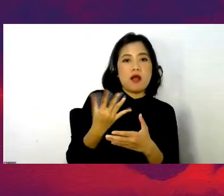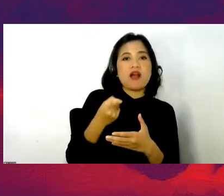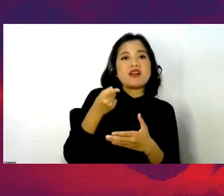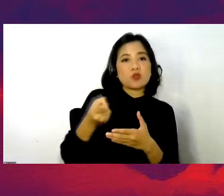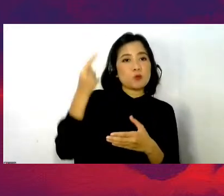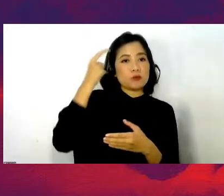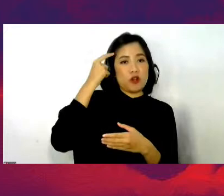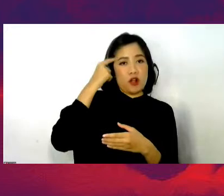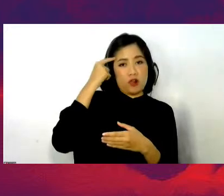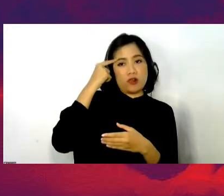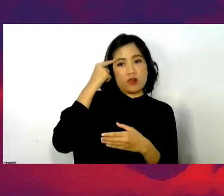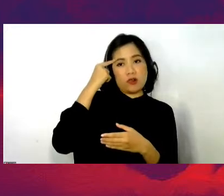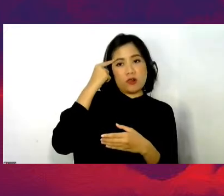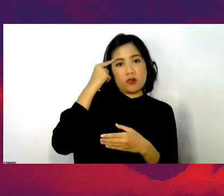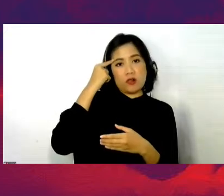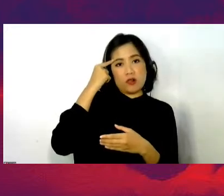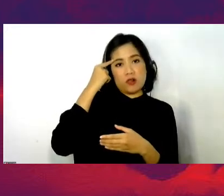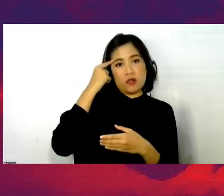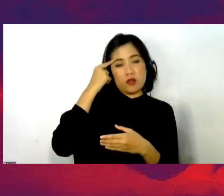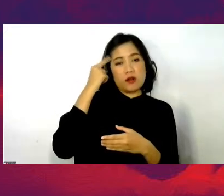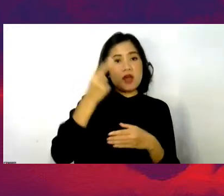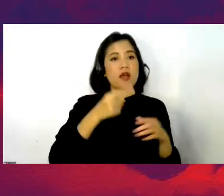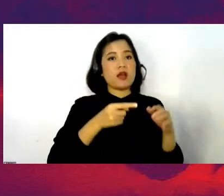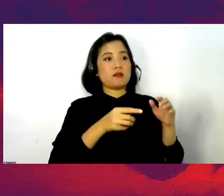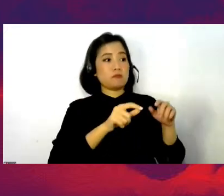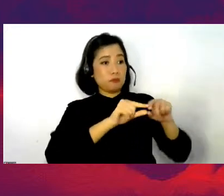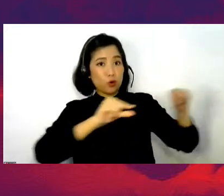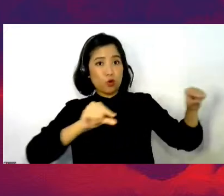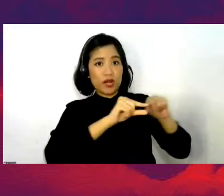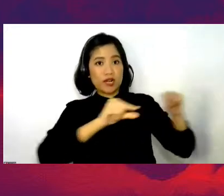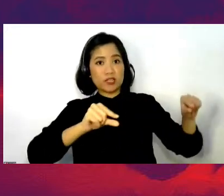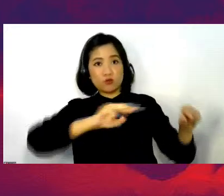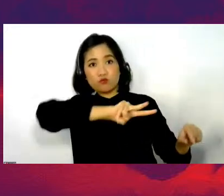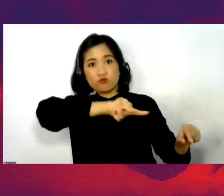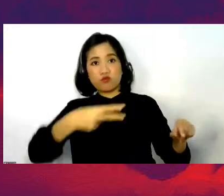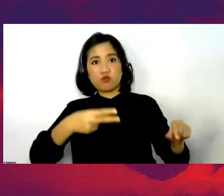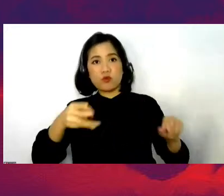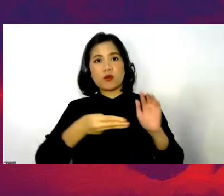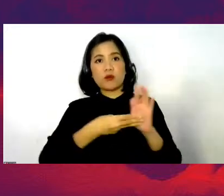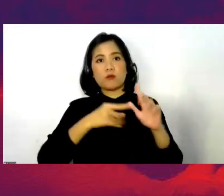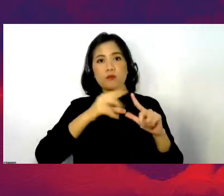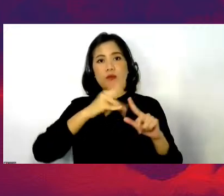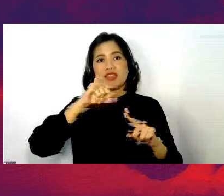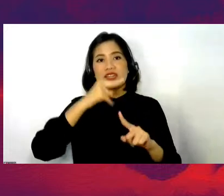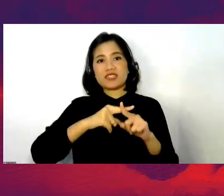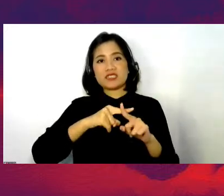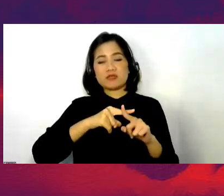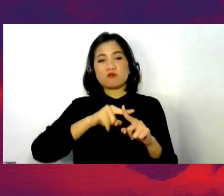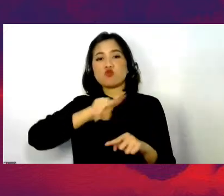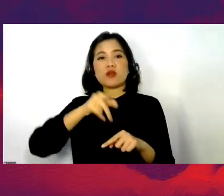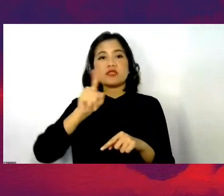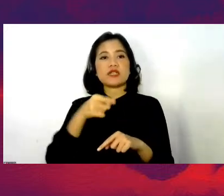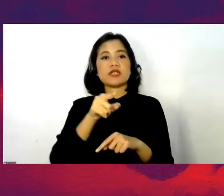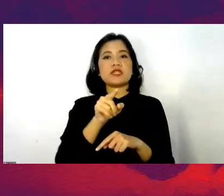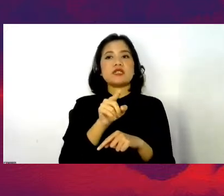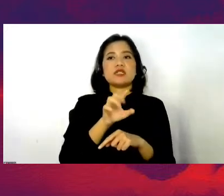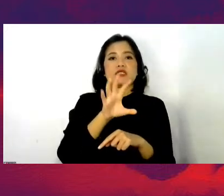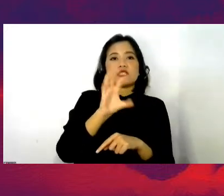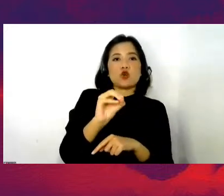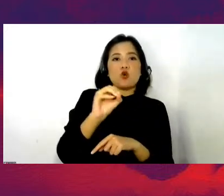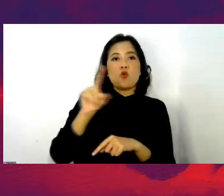The list of axioms for FGT, I'll just mention them here, I don't care. Decomposability is a crucial one. It's in blue right there.